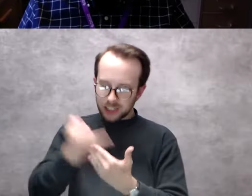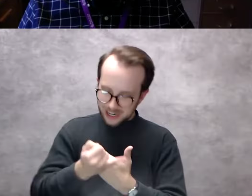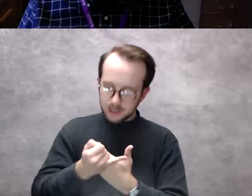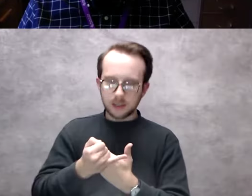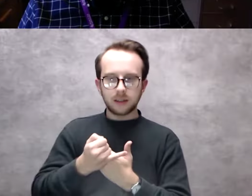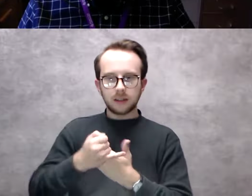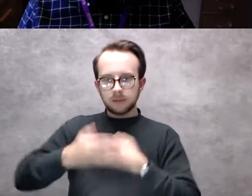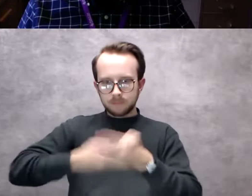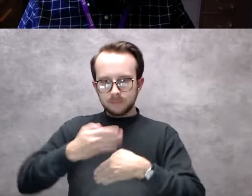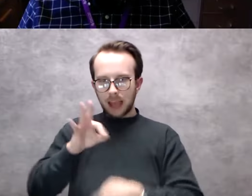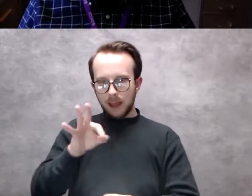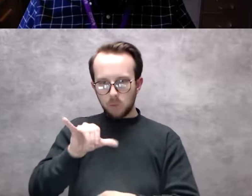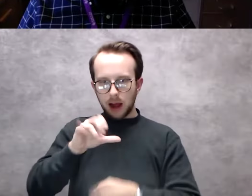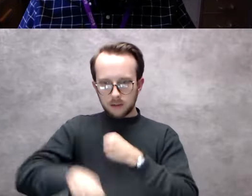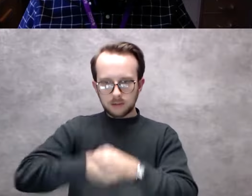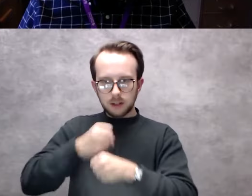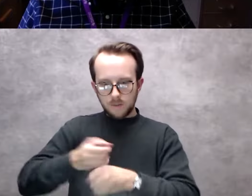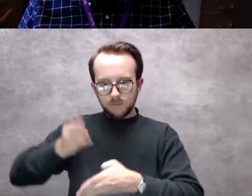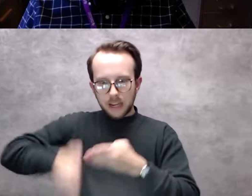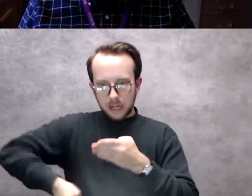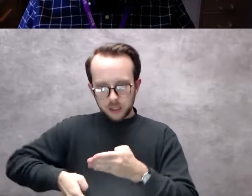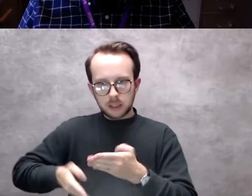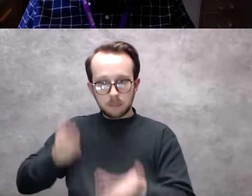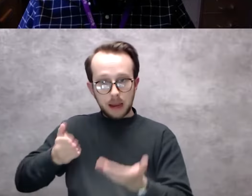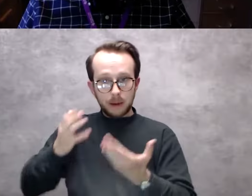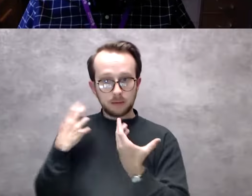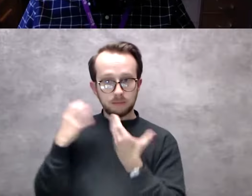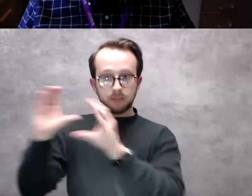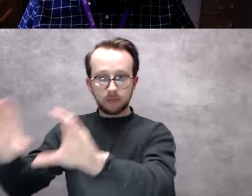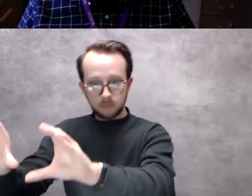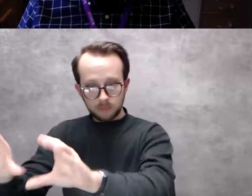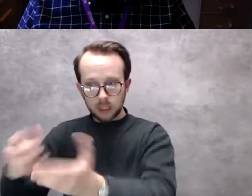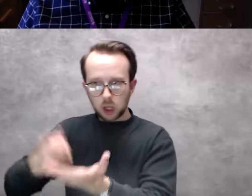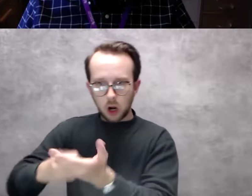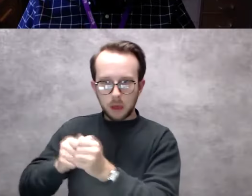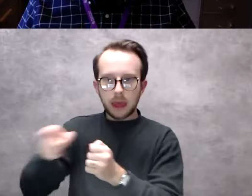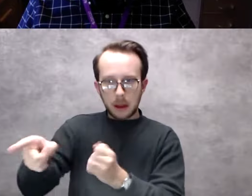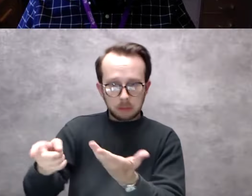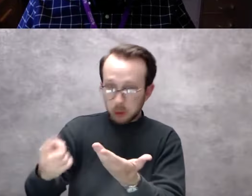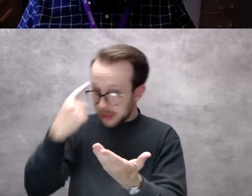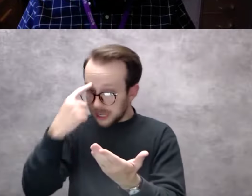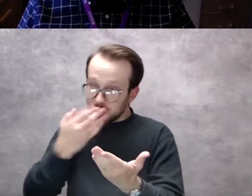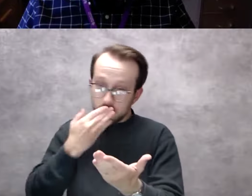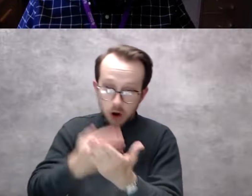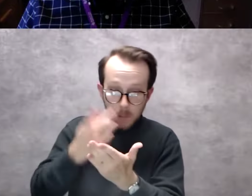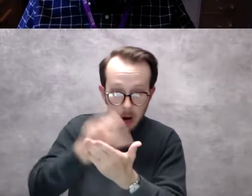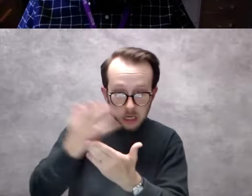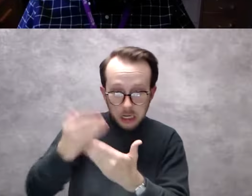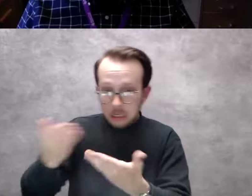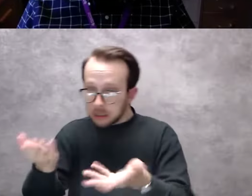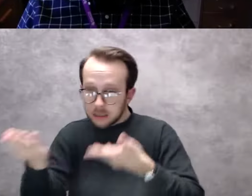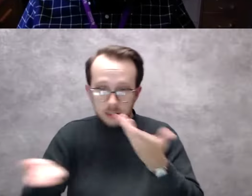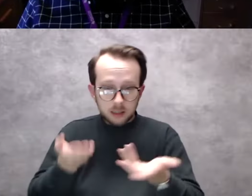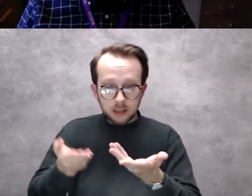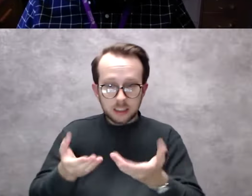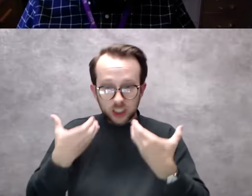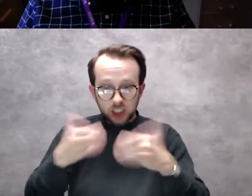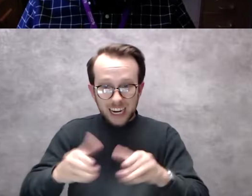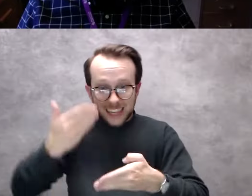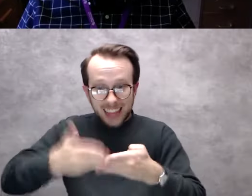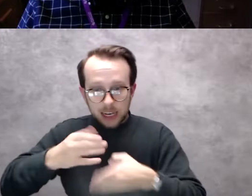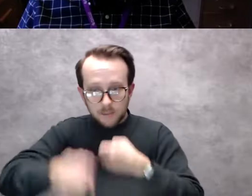they might pick it up. So you should talk to them and see if they think it's a good project anyway, because there might be a chance that it could make it at the end of the year, in